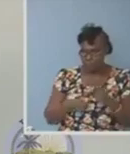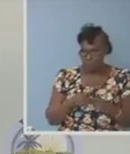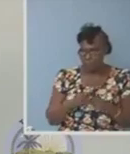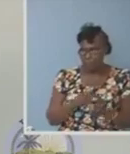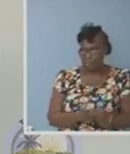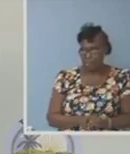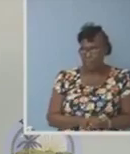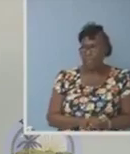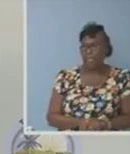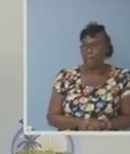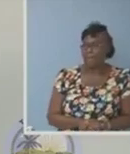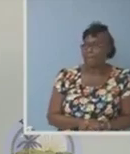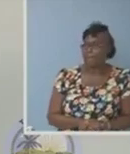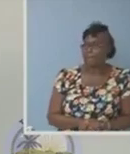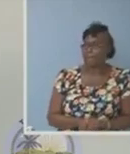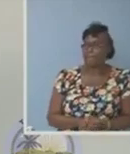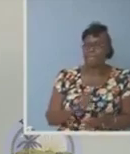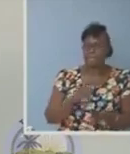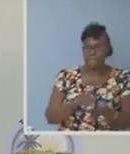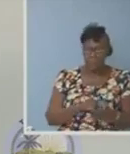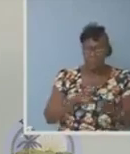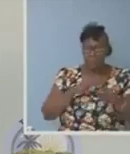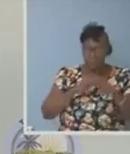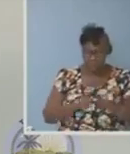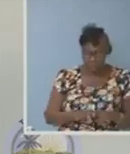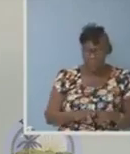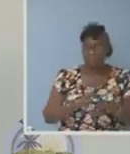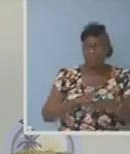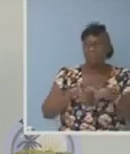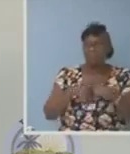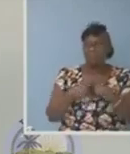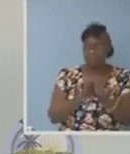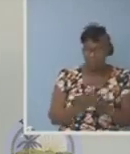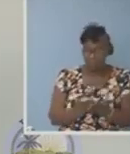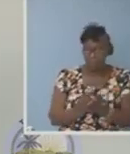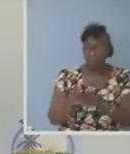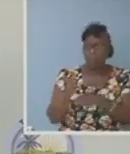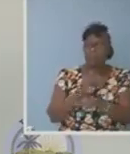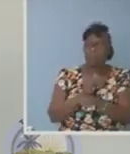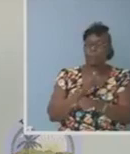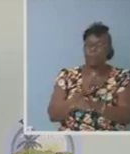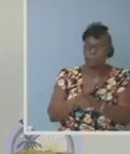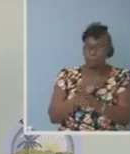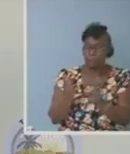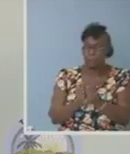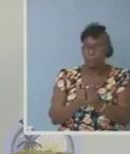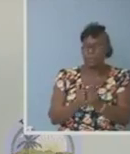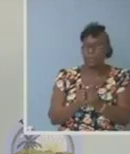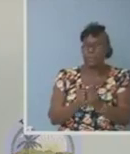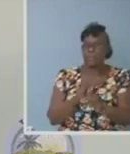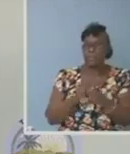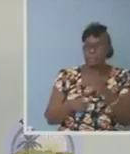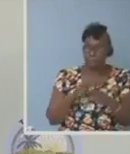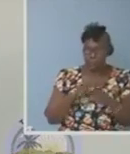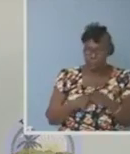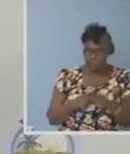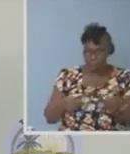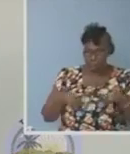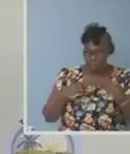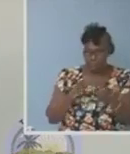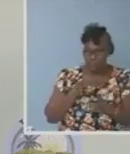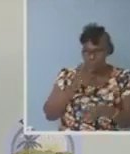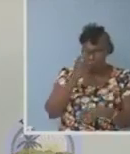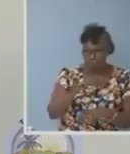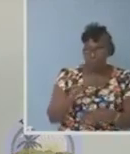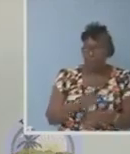occurrence would depend critically on how we have managed that whole process, and we're paying a lot of emphasis on that as we go forward. The